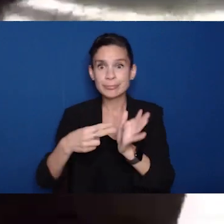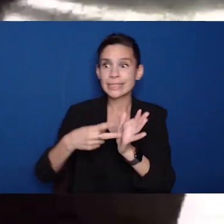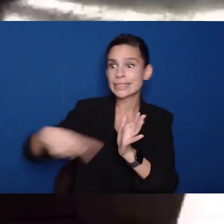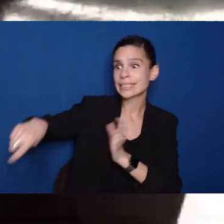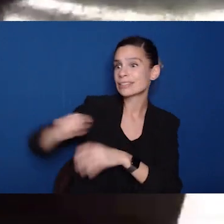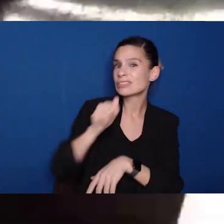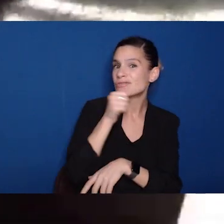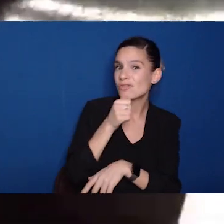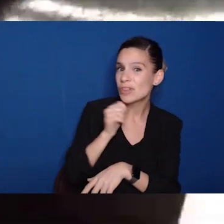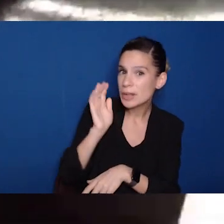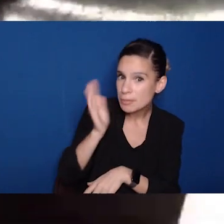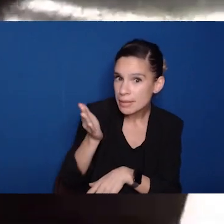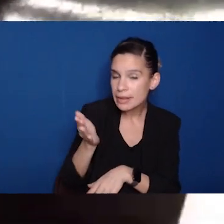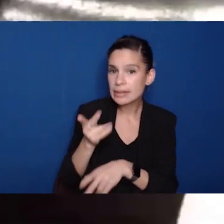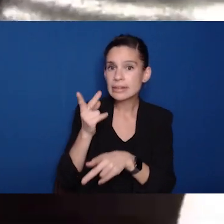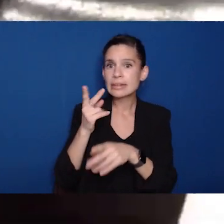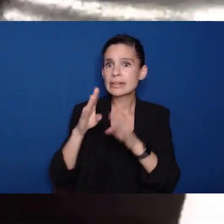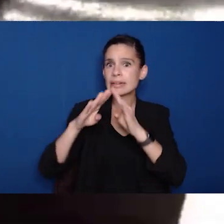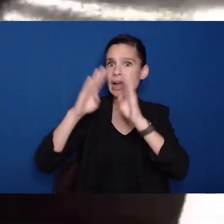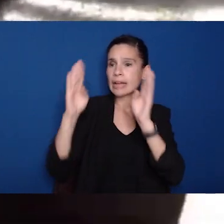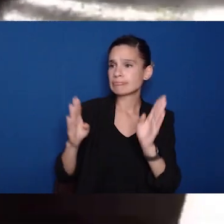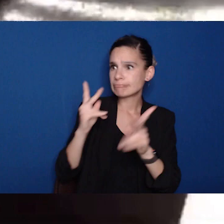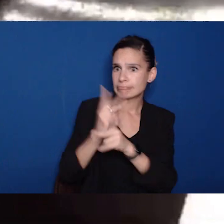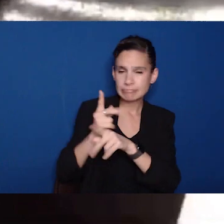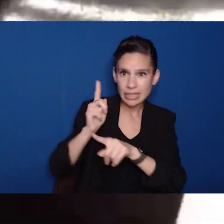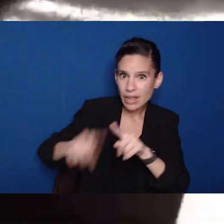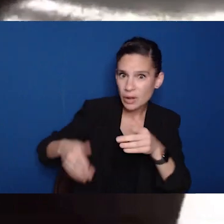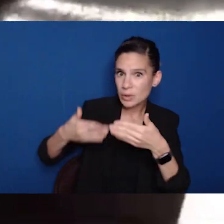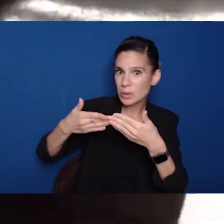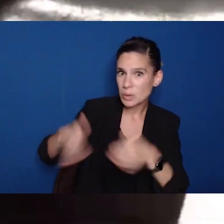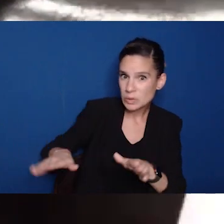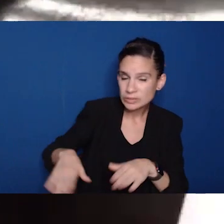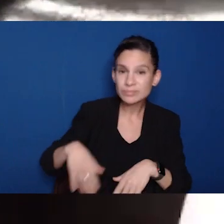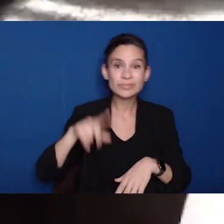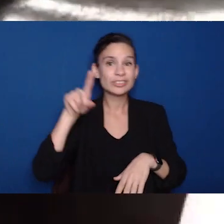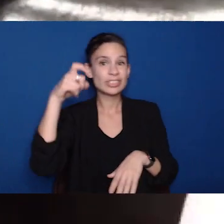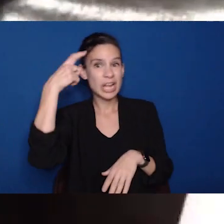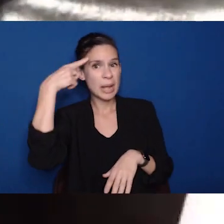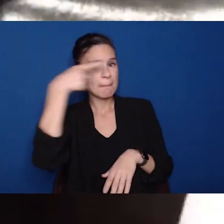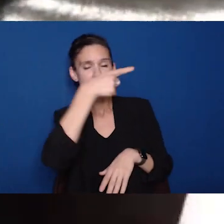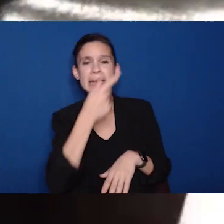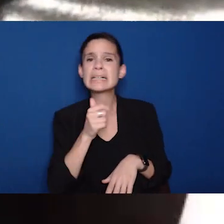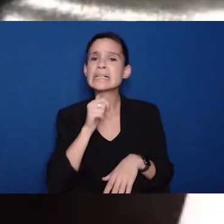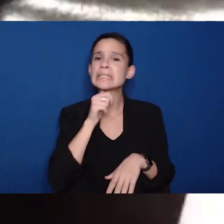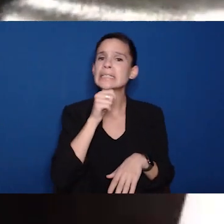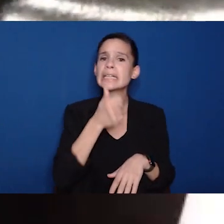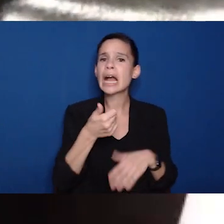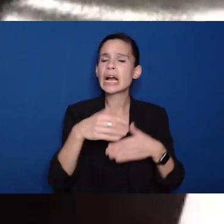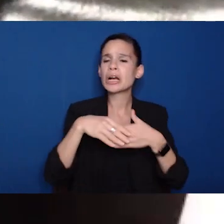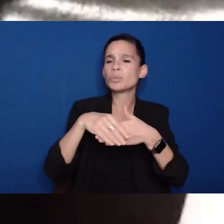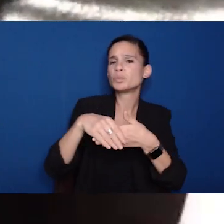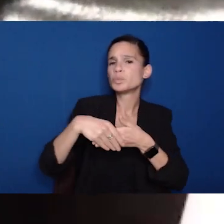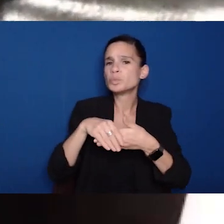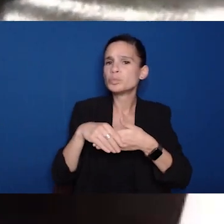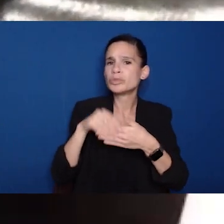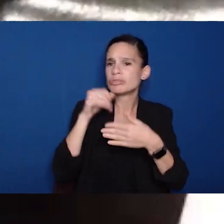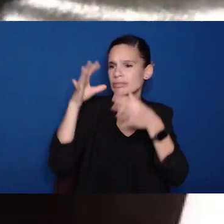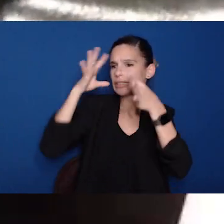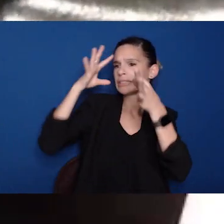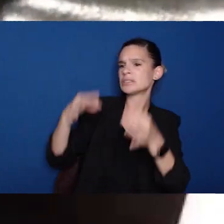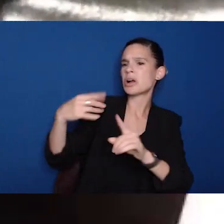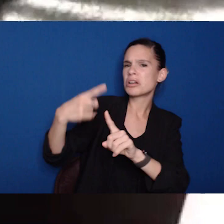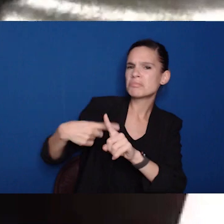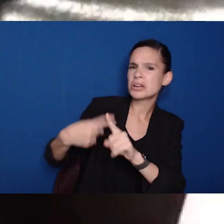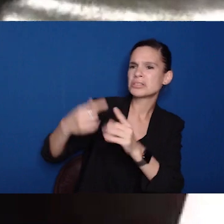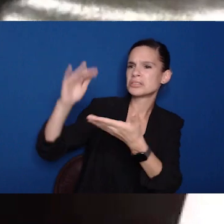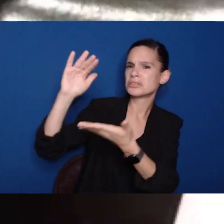going to suffer. And they're not going to be able to keep roofs over their heads. Our government hasn't been expressive yet about rent. I know some countries have